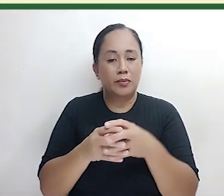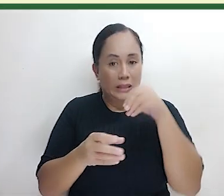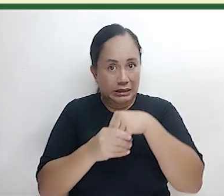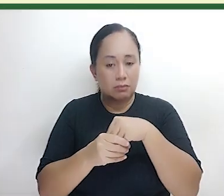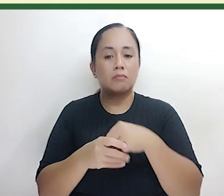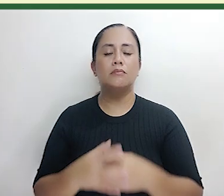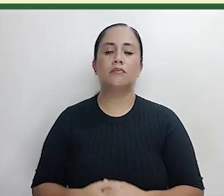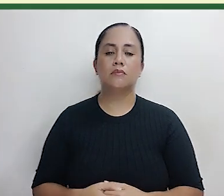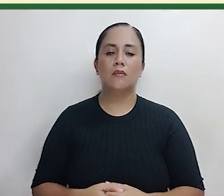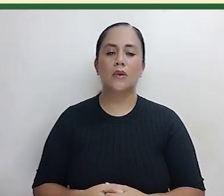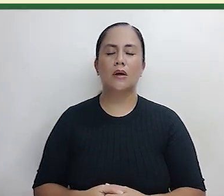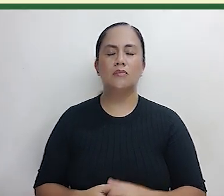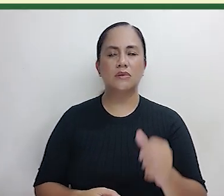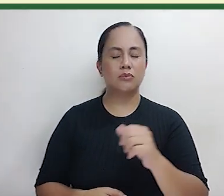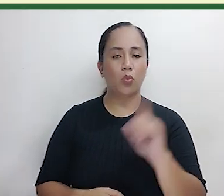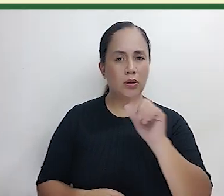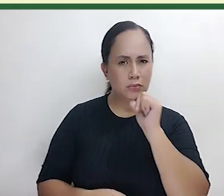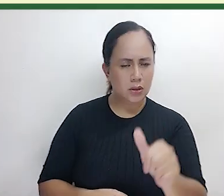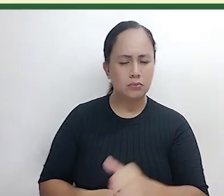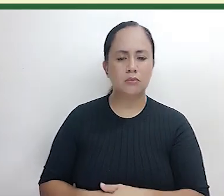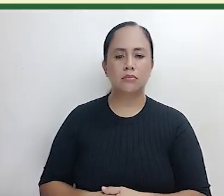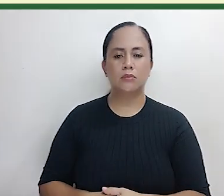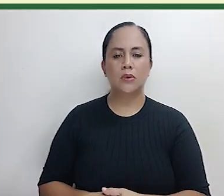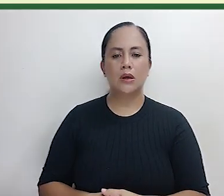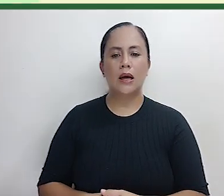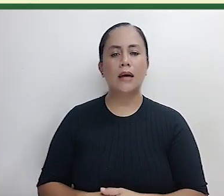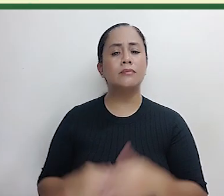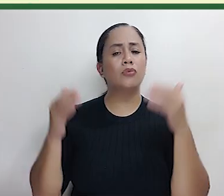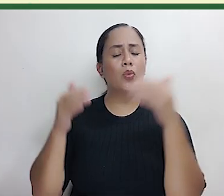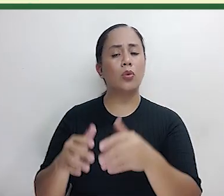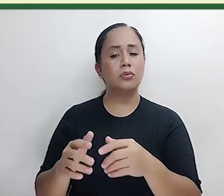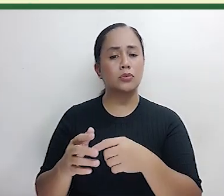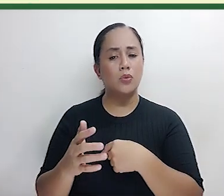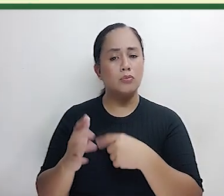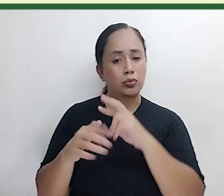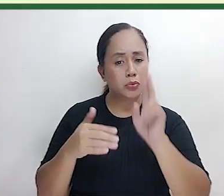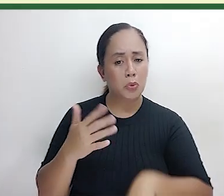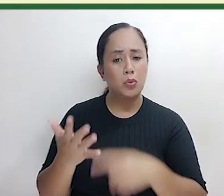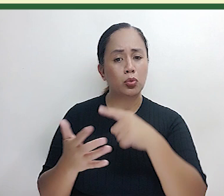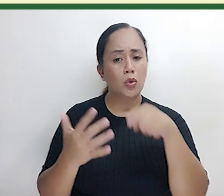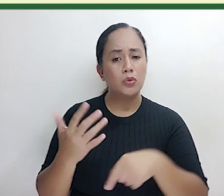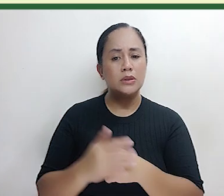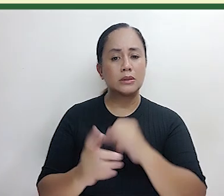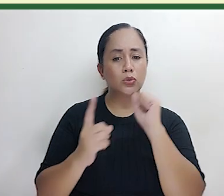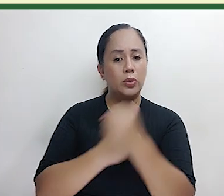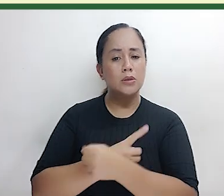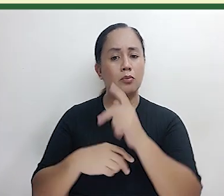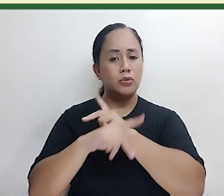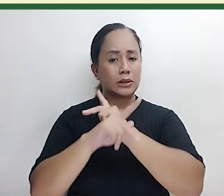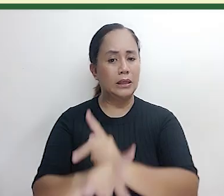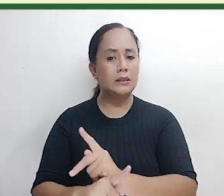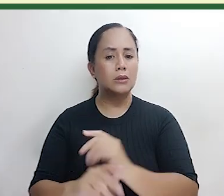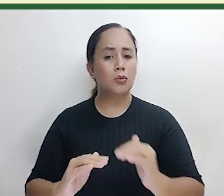marginalized within a group. What it isn't. Focus on implications for those whose status